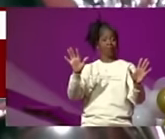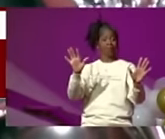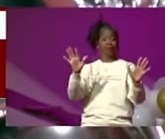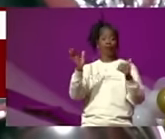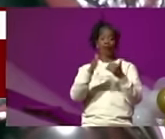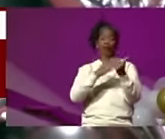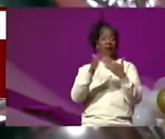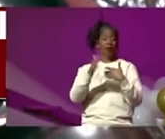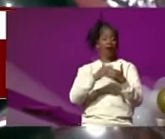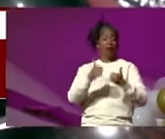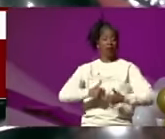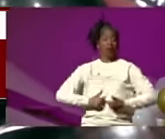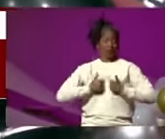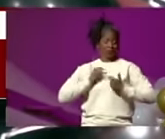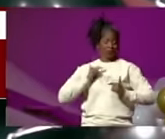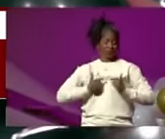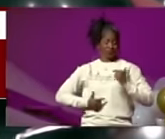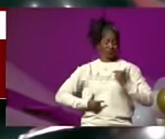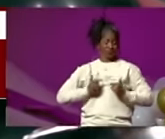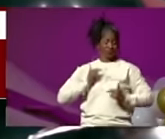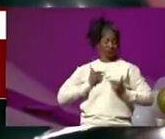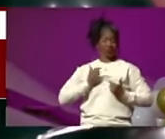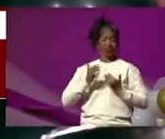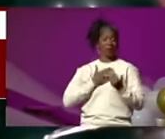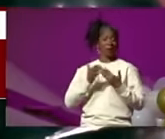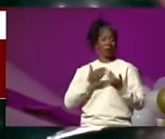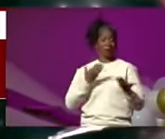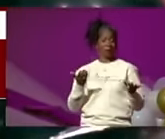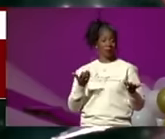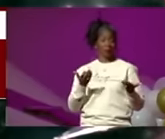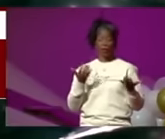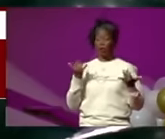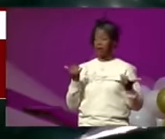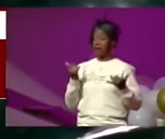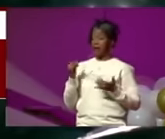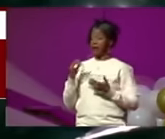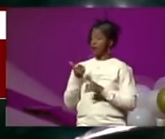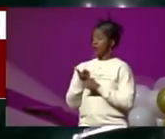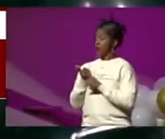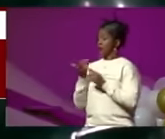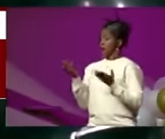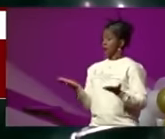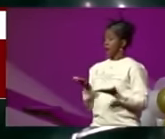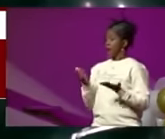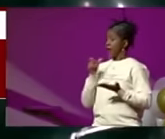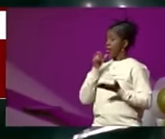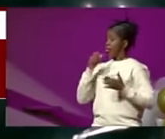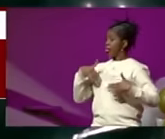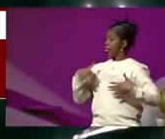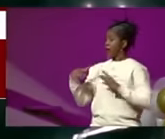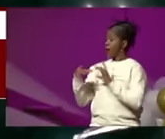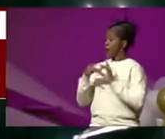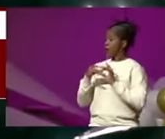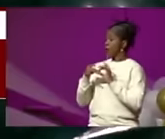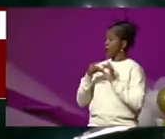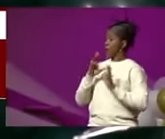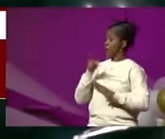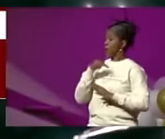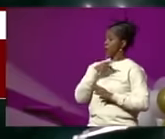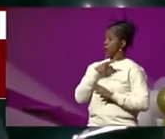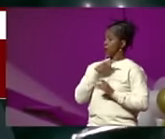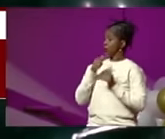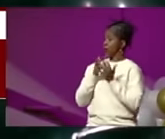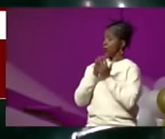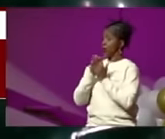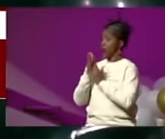is unlikely. And so if you're here and you're not saved, you're here. And you want a personal relationship with God through Jesus